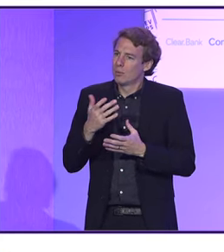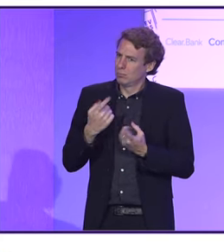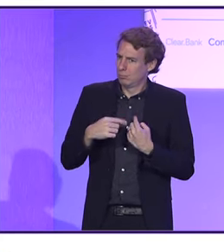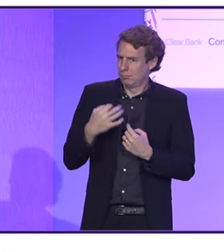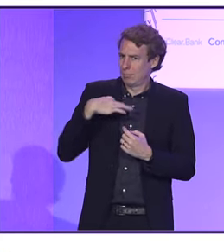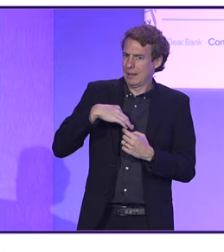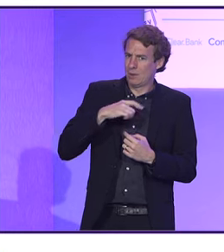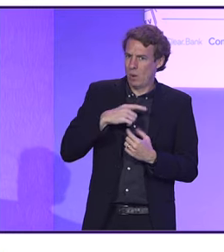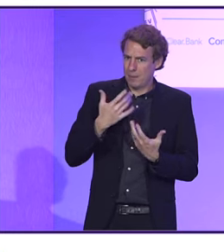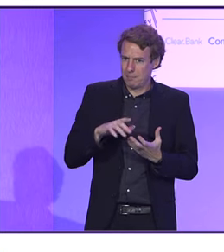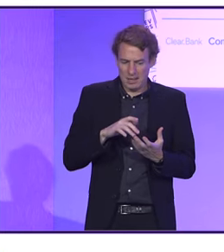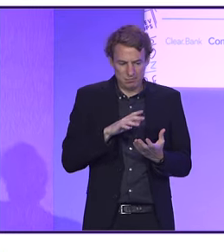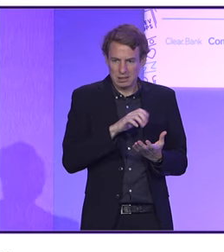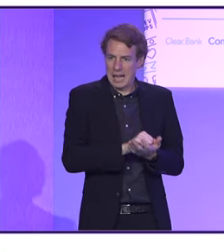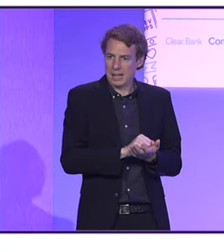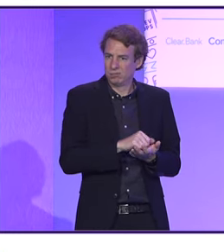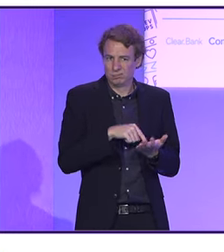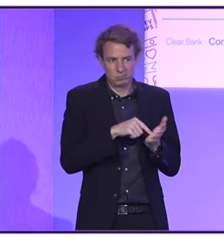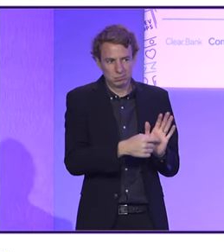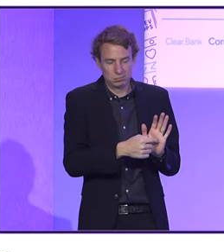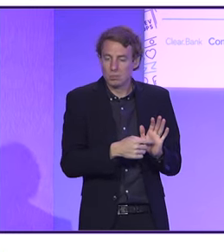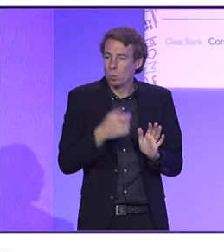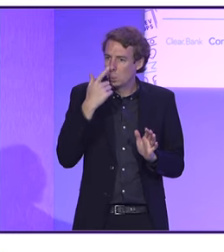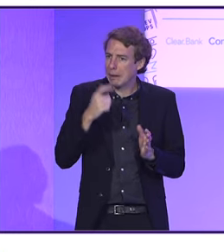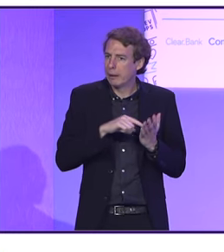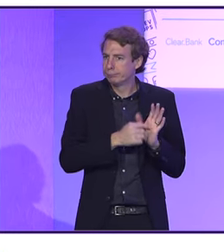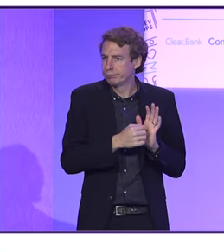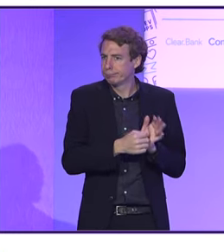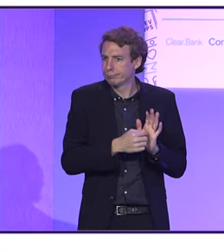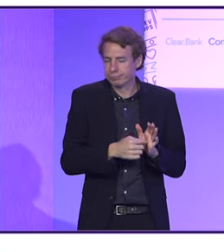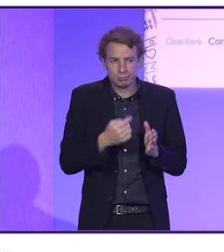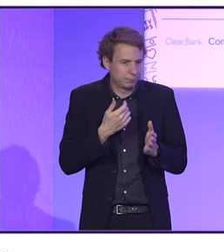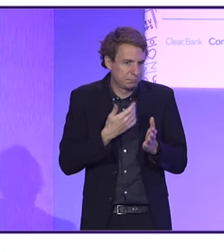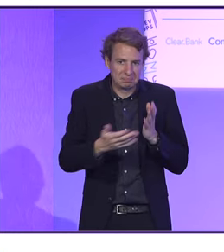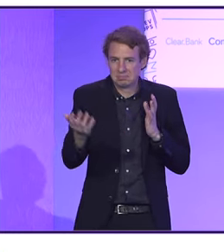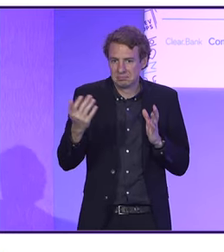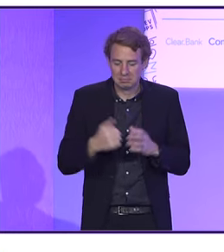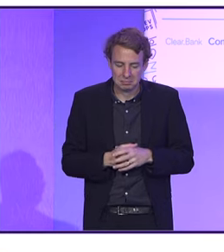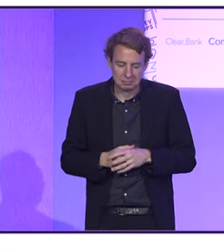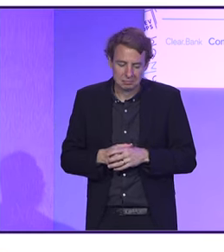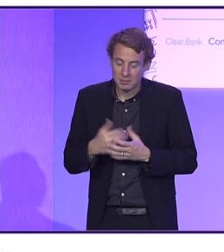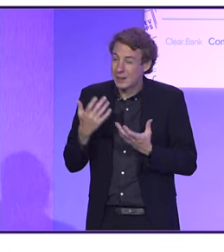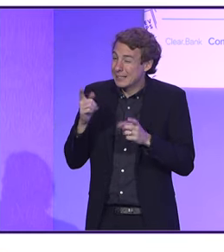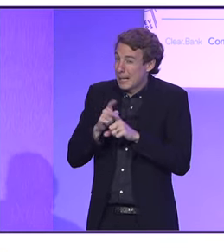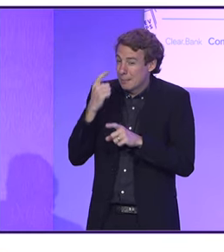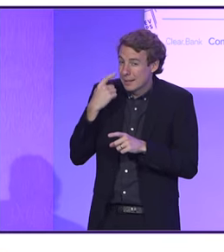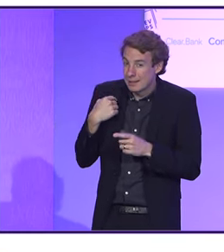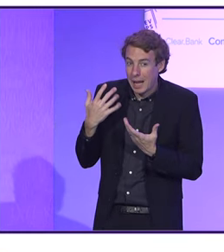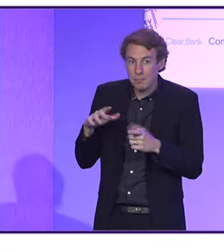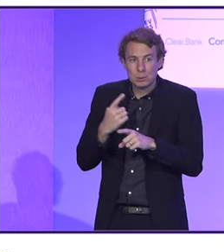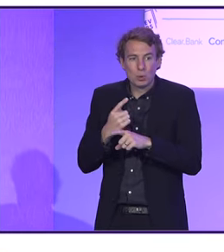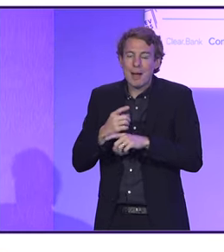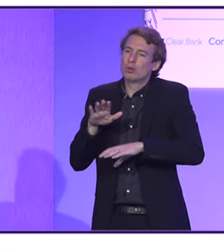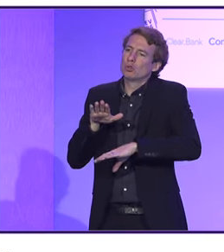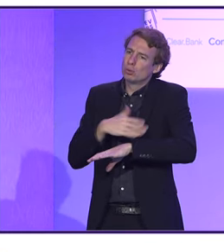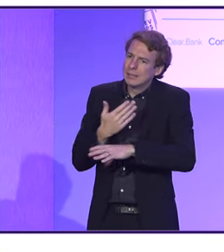previously served to other people, which is caching. And this goes back to Sandro's talk yesterday of trying to run efficient green software. You want